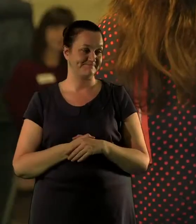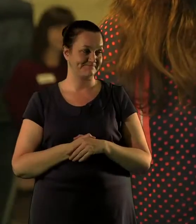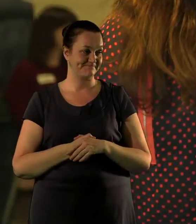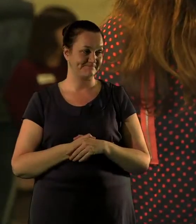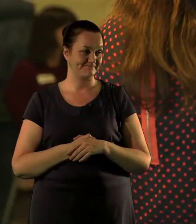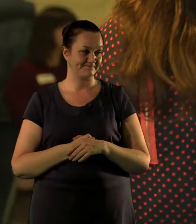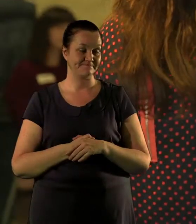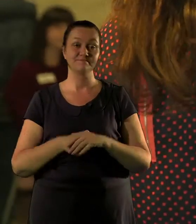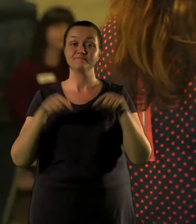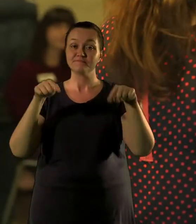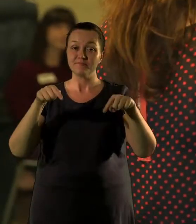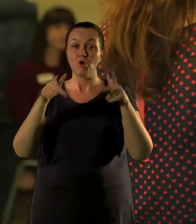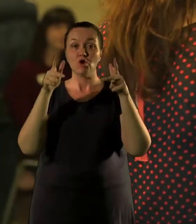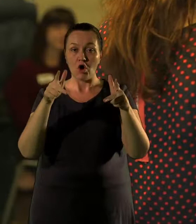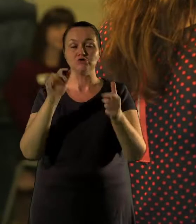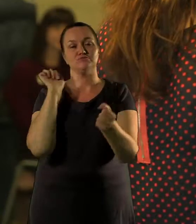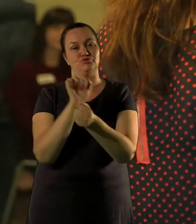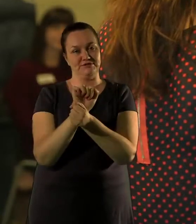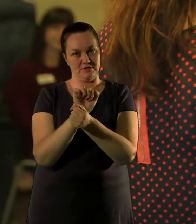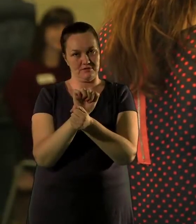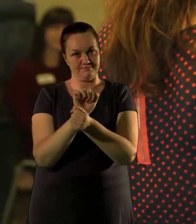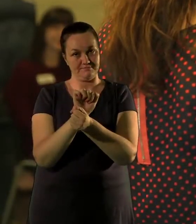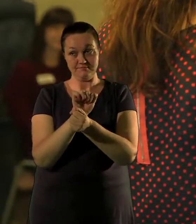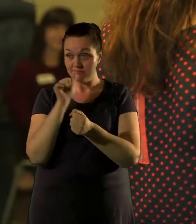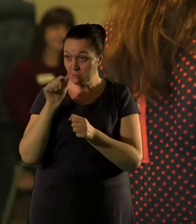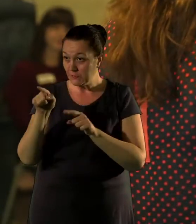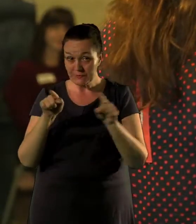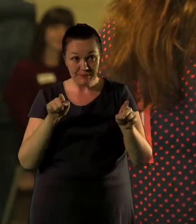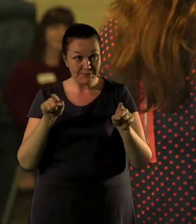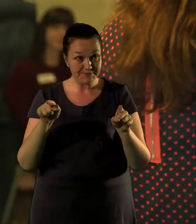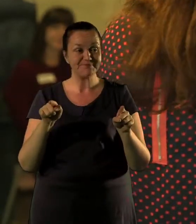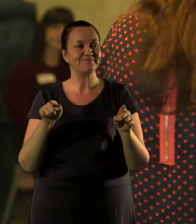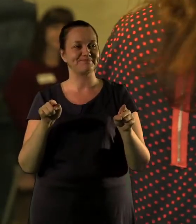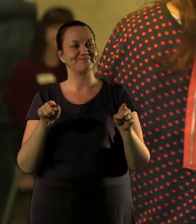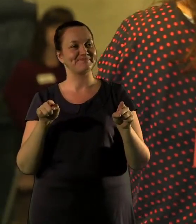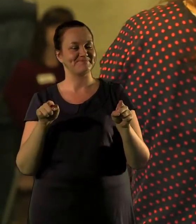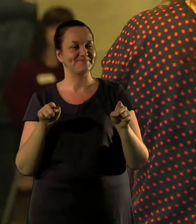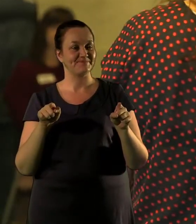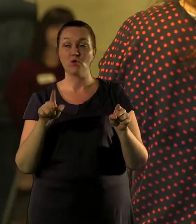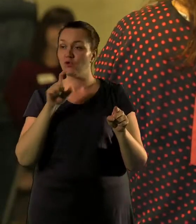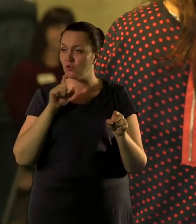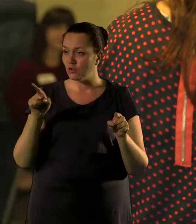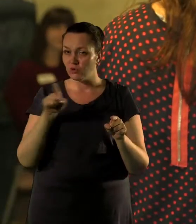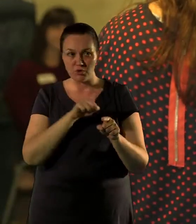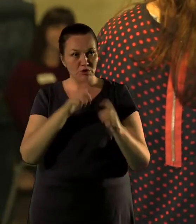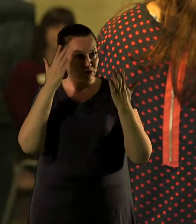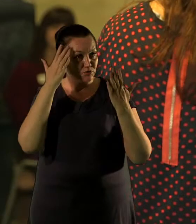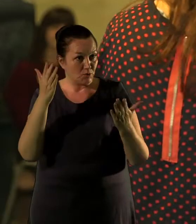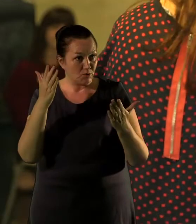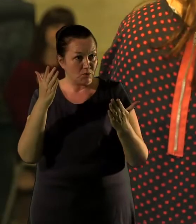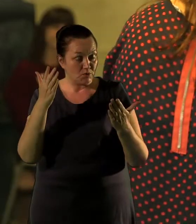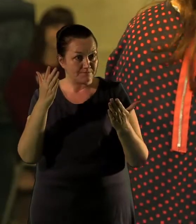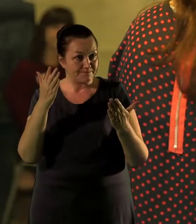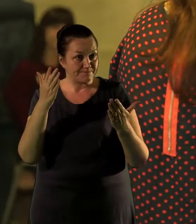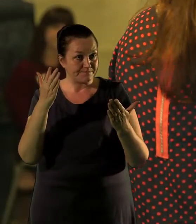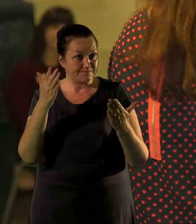This is called the prisoner. You know it? Yeah. For you who don't know it, is that the